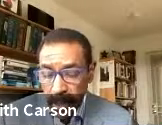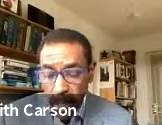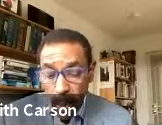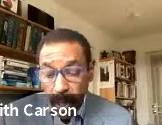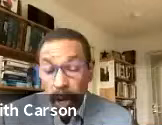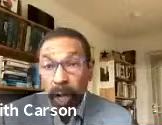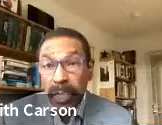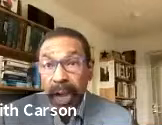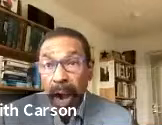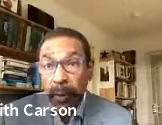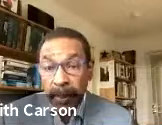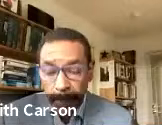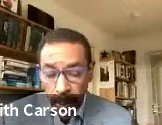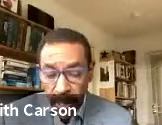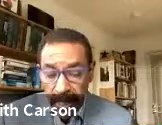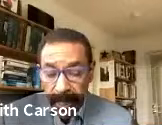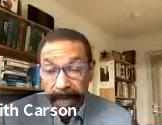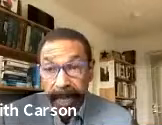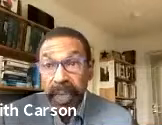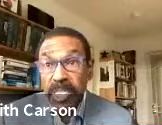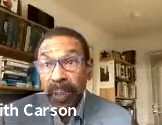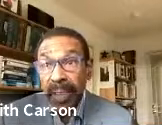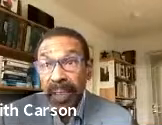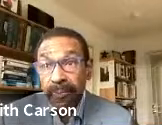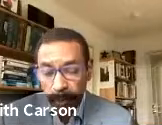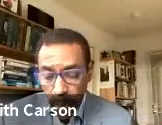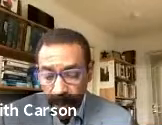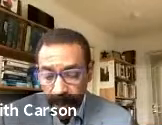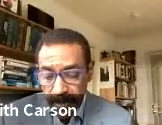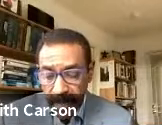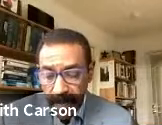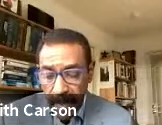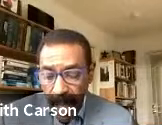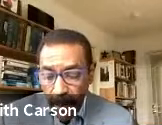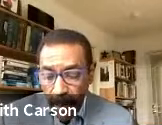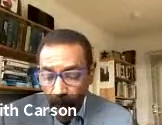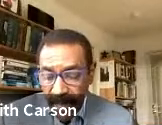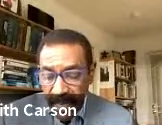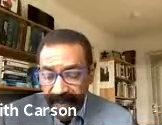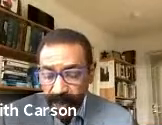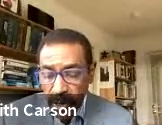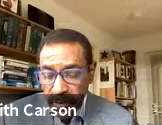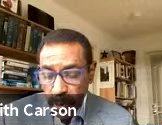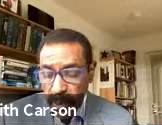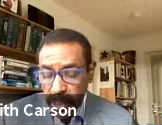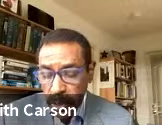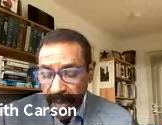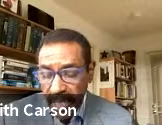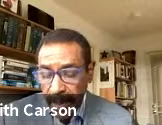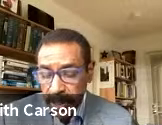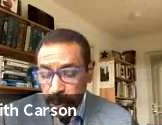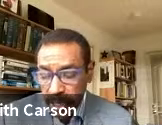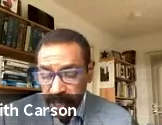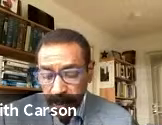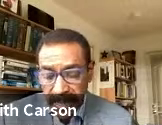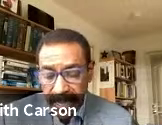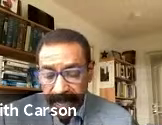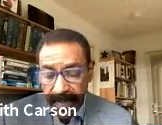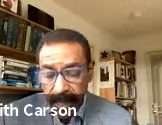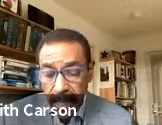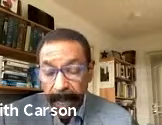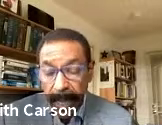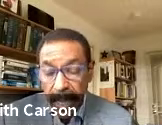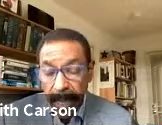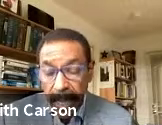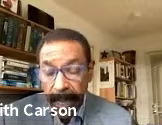report. We're calling our report East Bay Forward. I'm hoping it can serve as a regional economic strategic